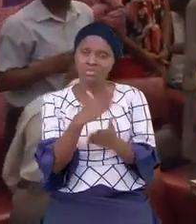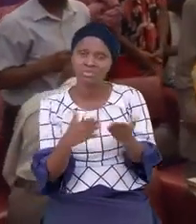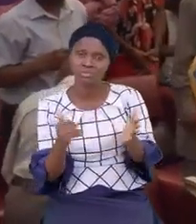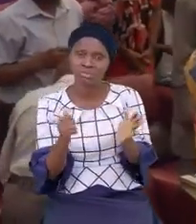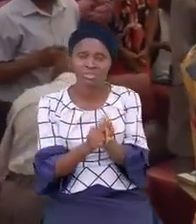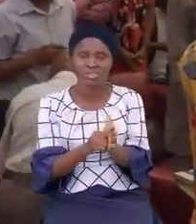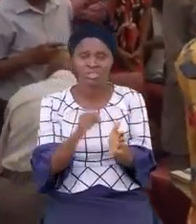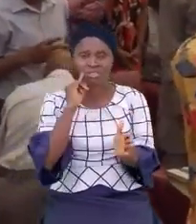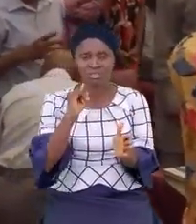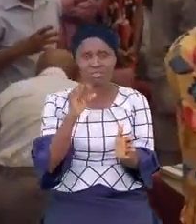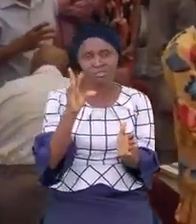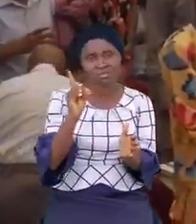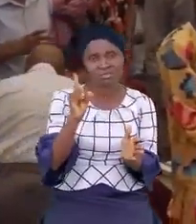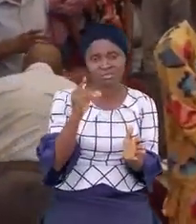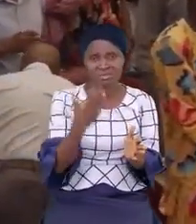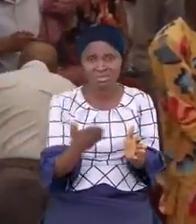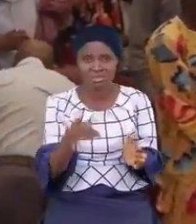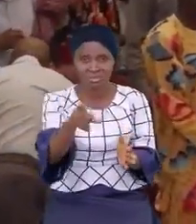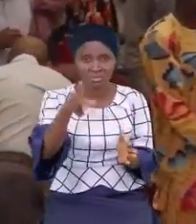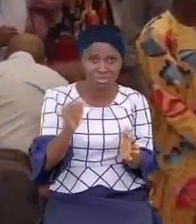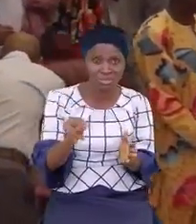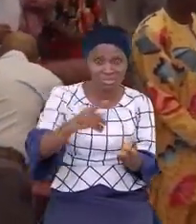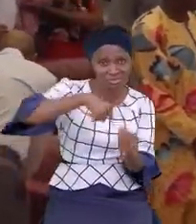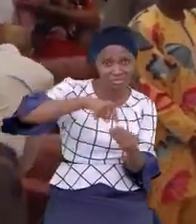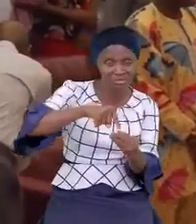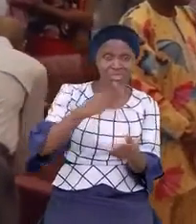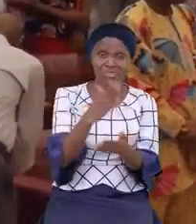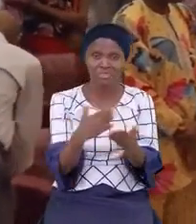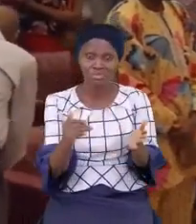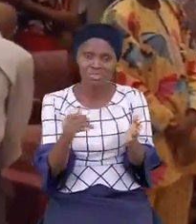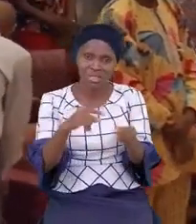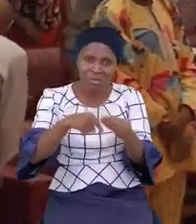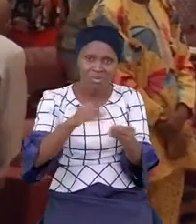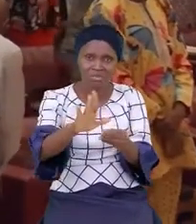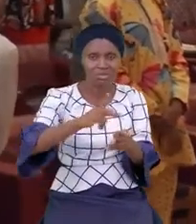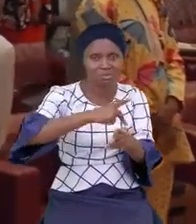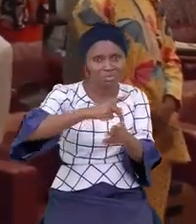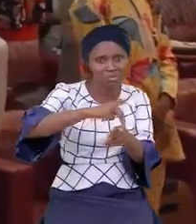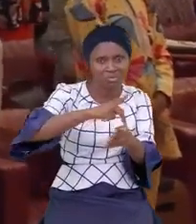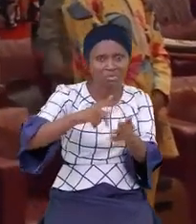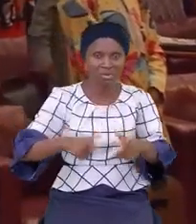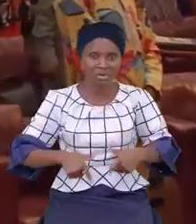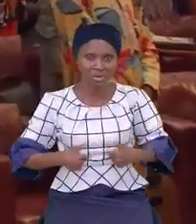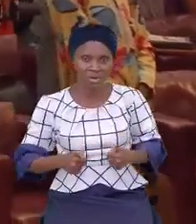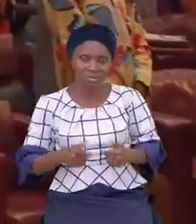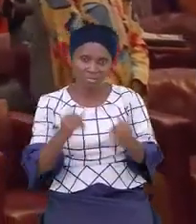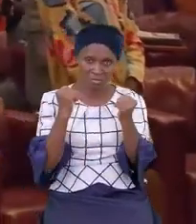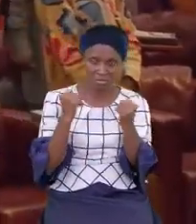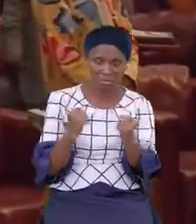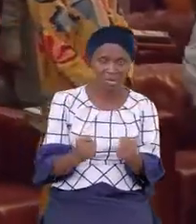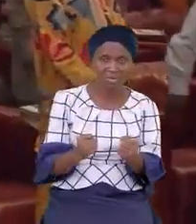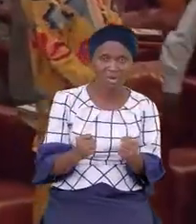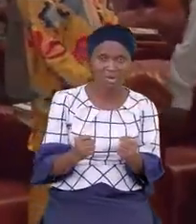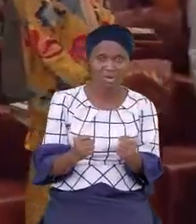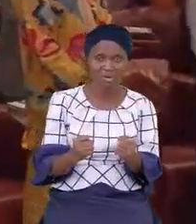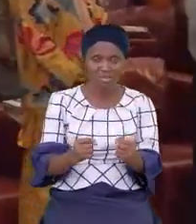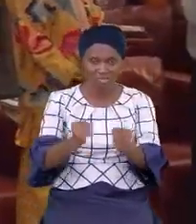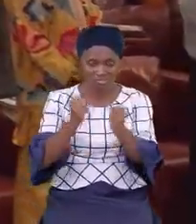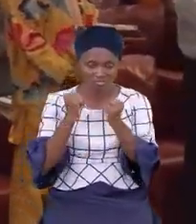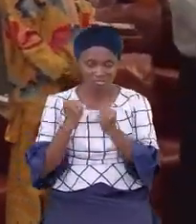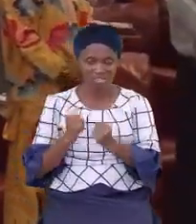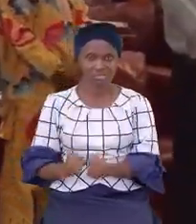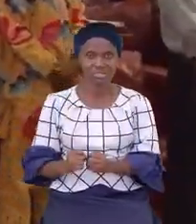something domestic, something professional, power,